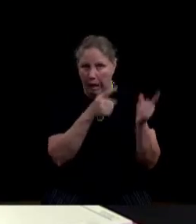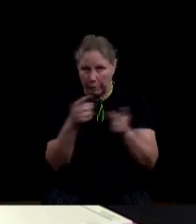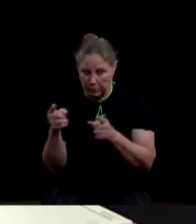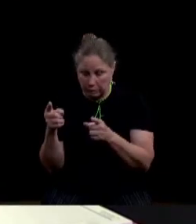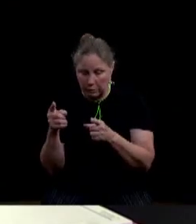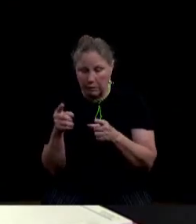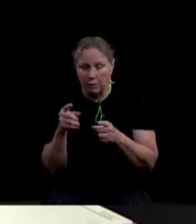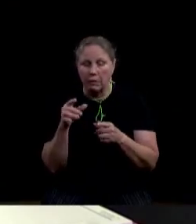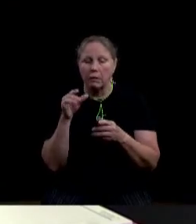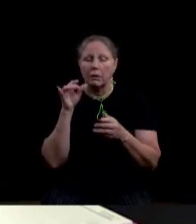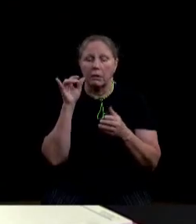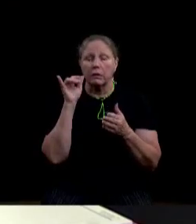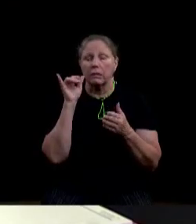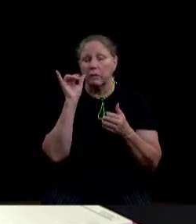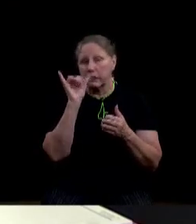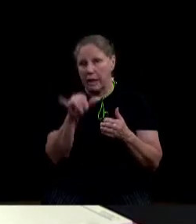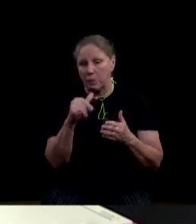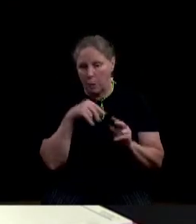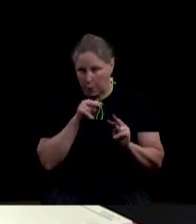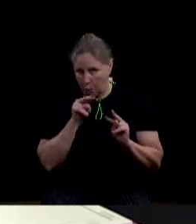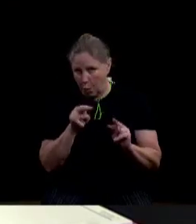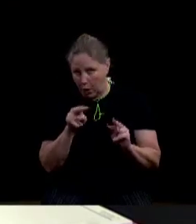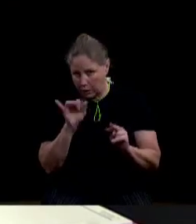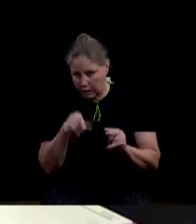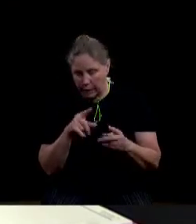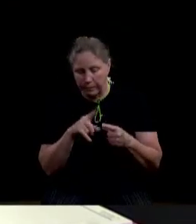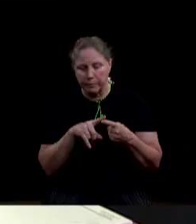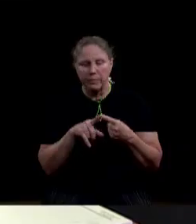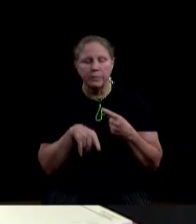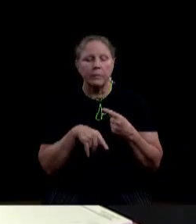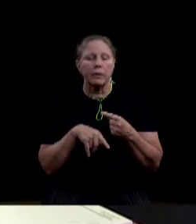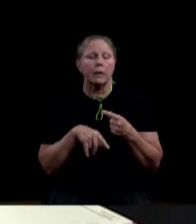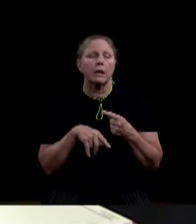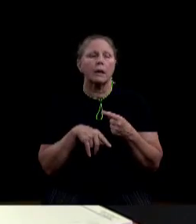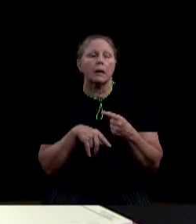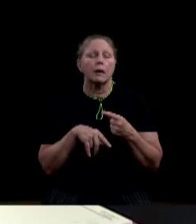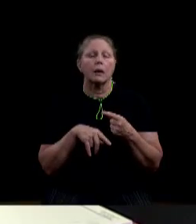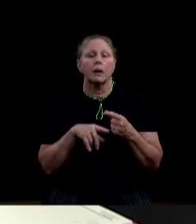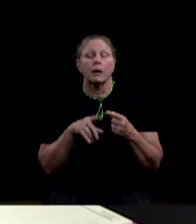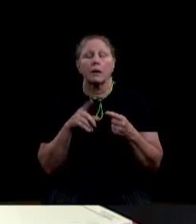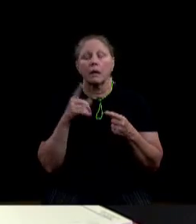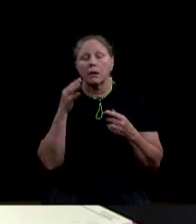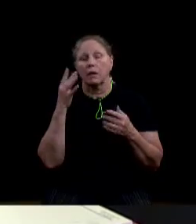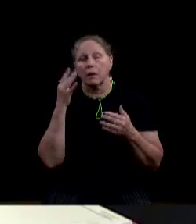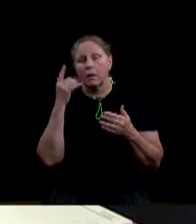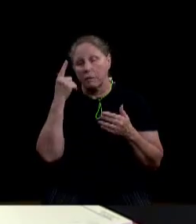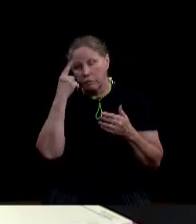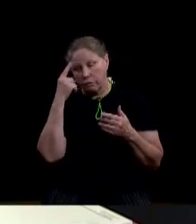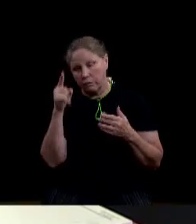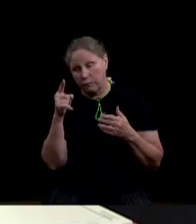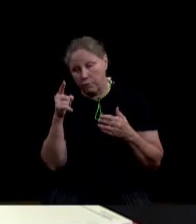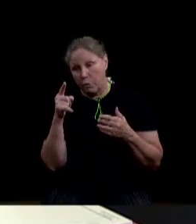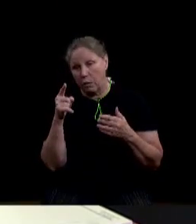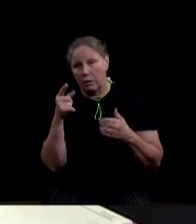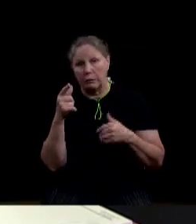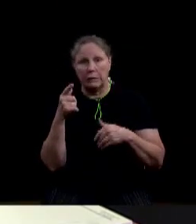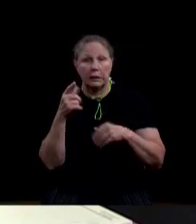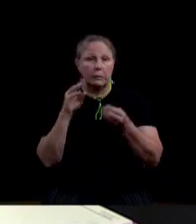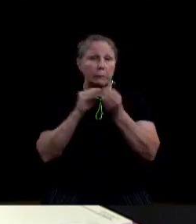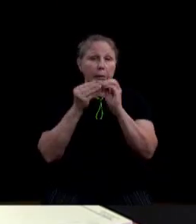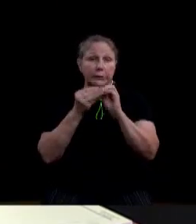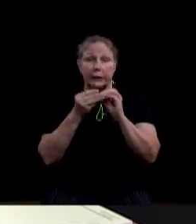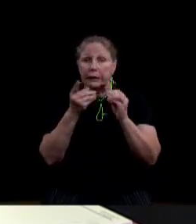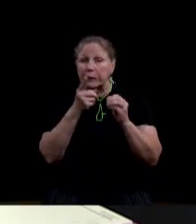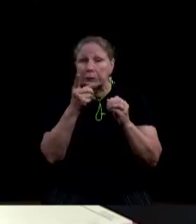there. As far as a particular cutoff point of alarm,